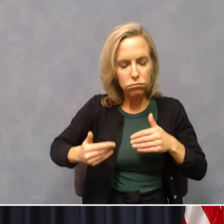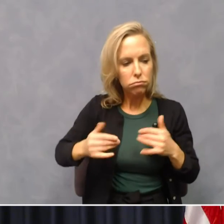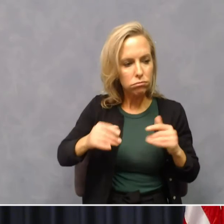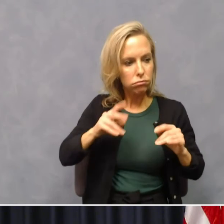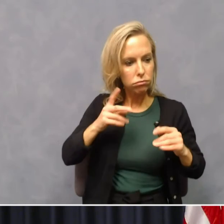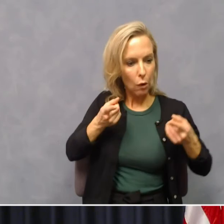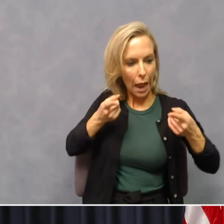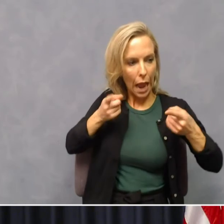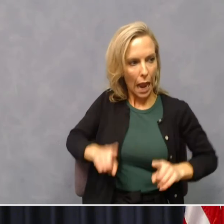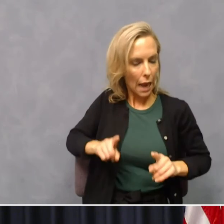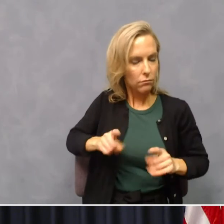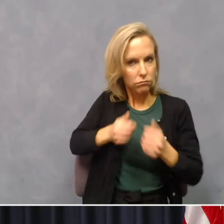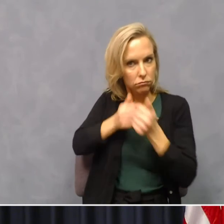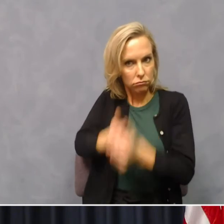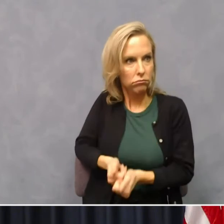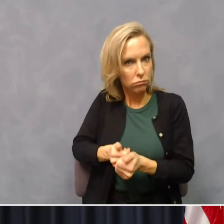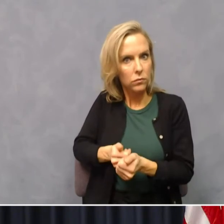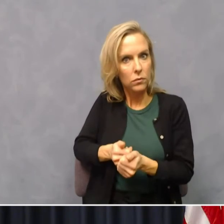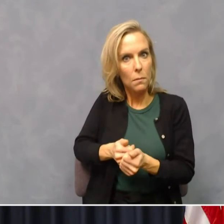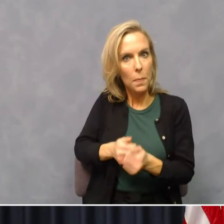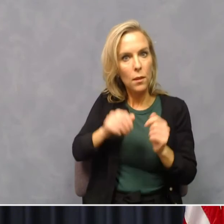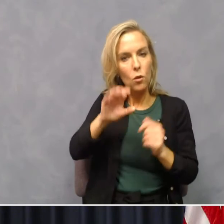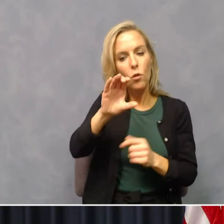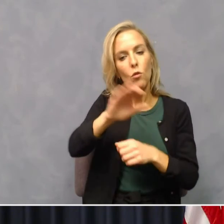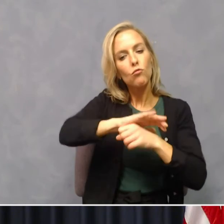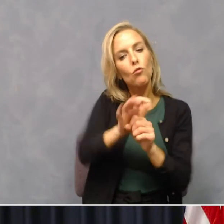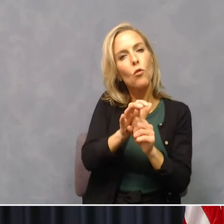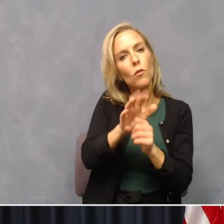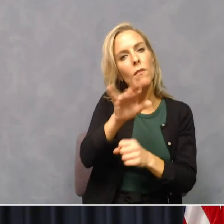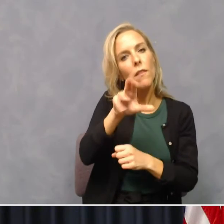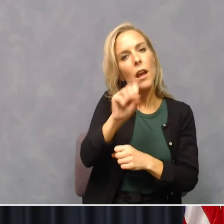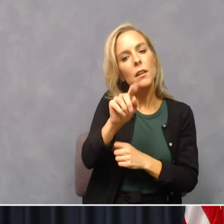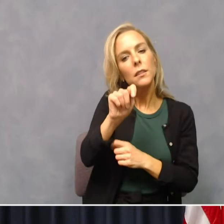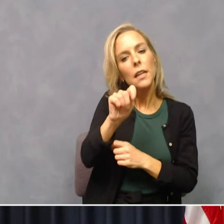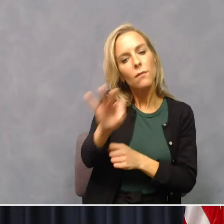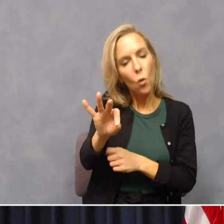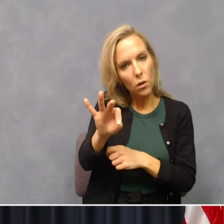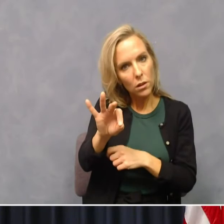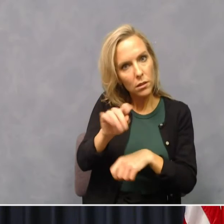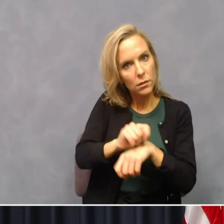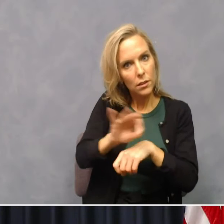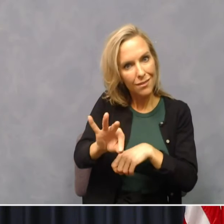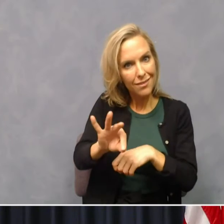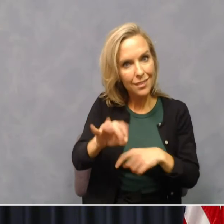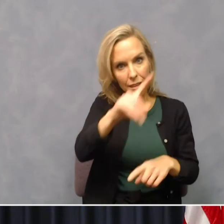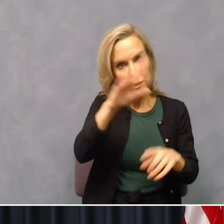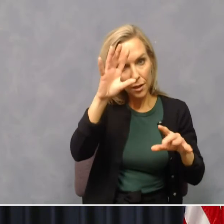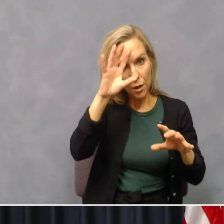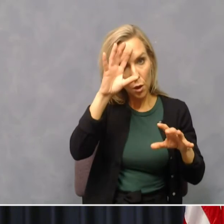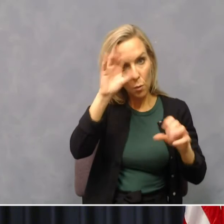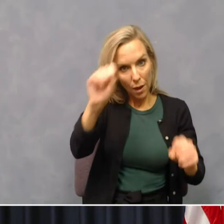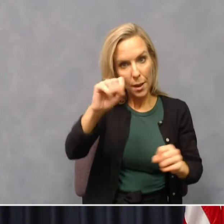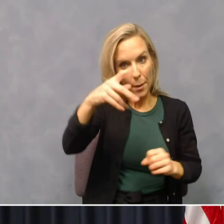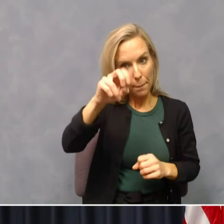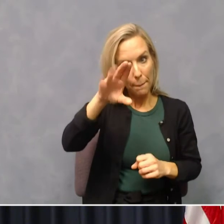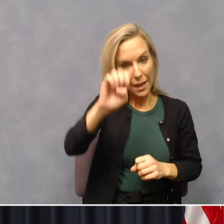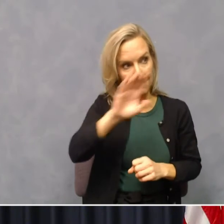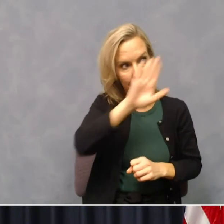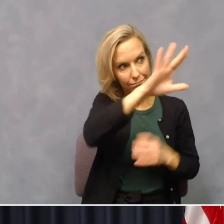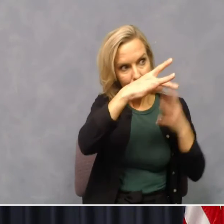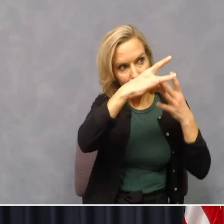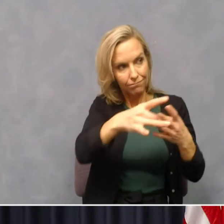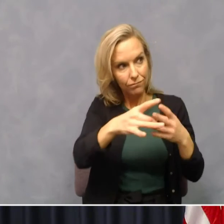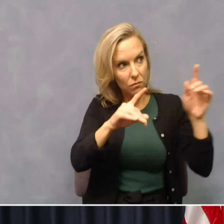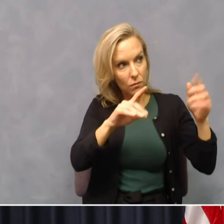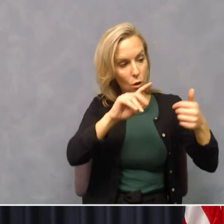by the coronavirus task force headed by Vice President Mike Pence in each of our 3 waves, and each time